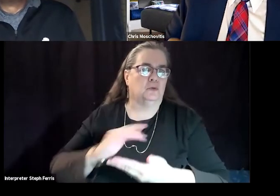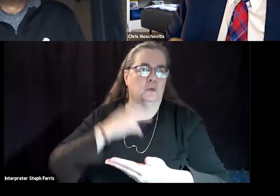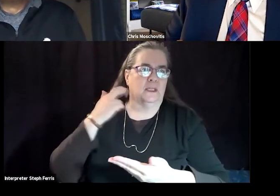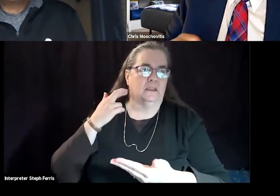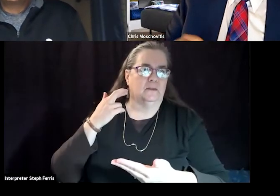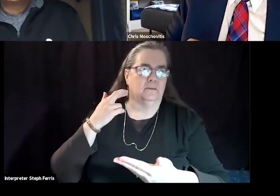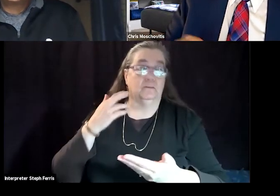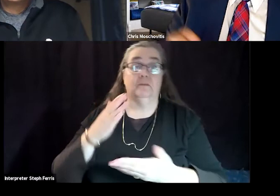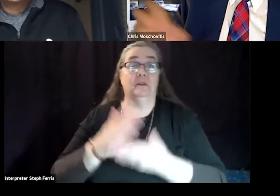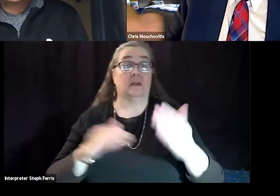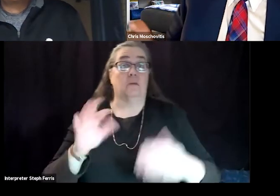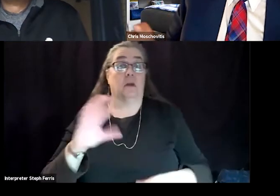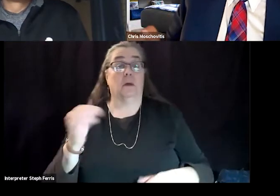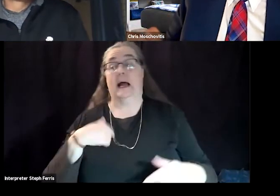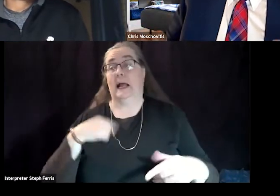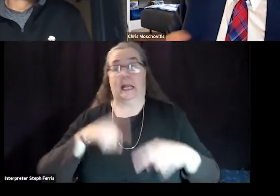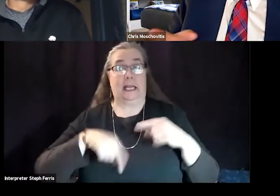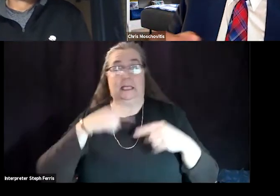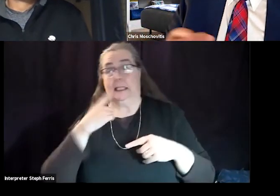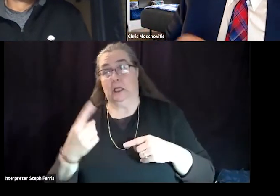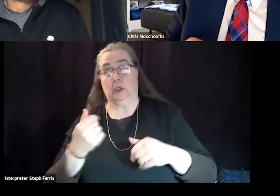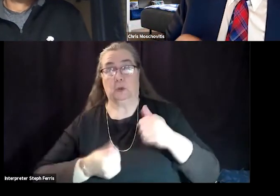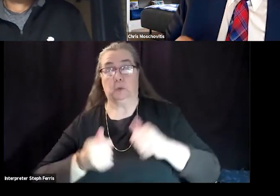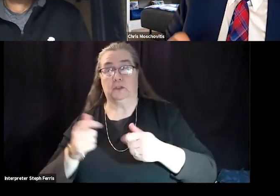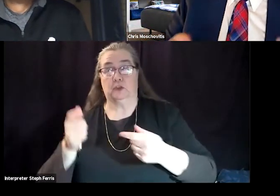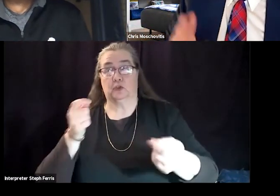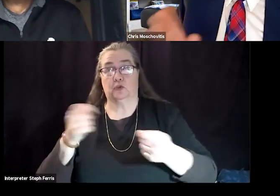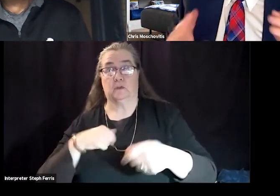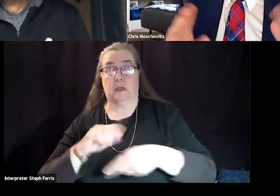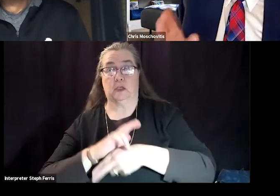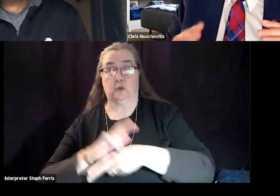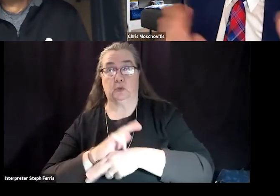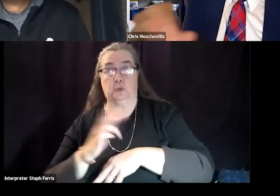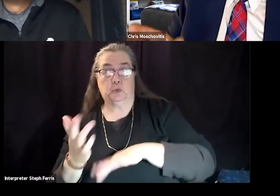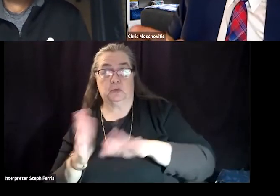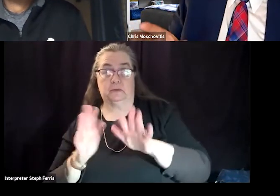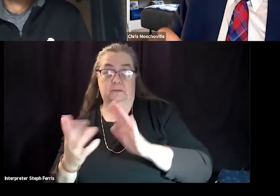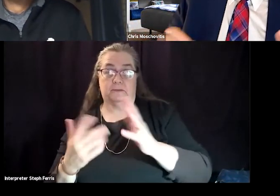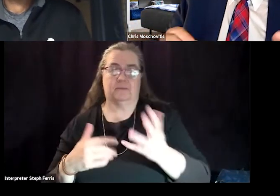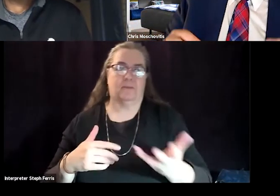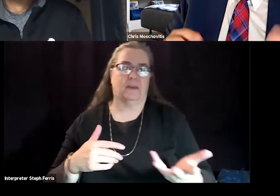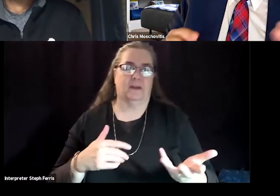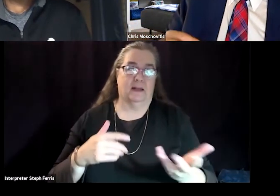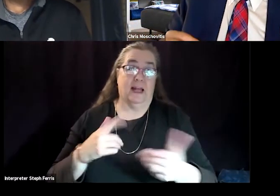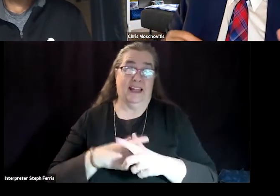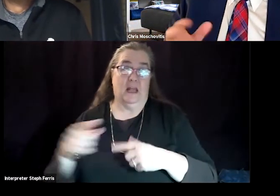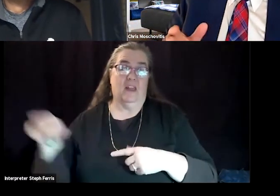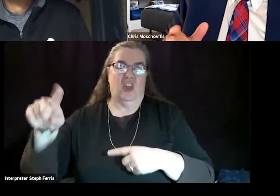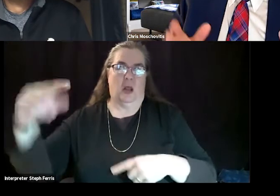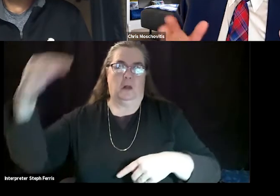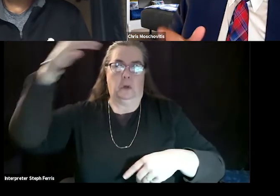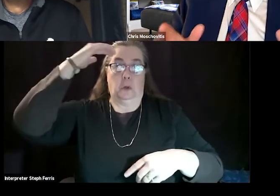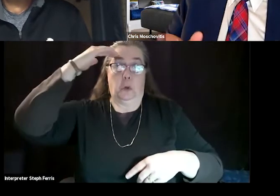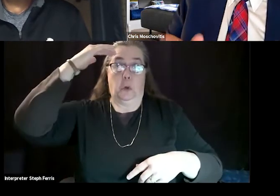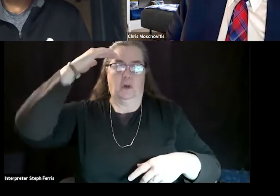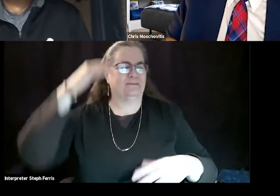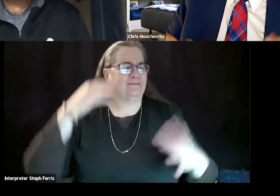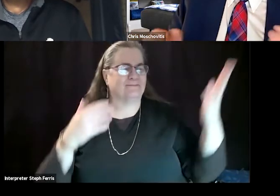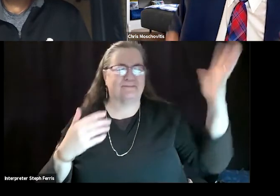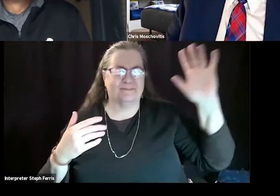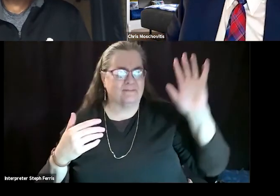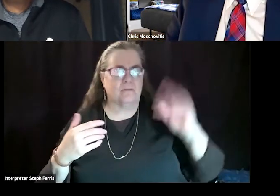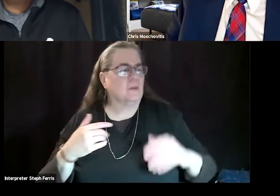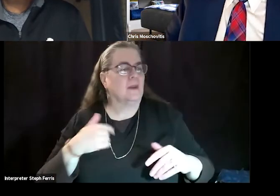I'm using, because if I tell you and it gets out there, then there's going to be, it's like, okay, yeah, this is lame, and I don't want the name and configuration of